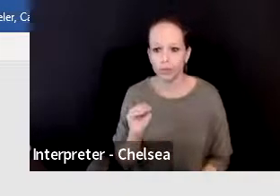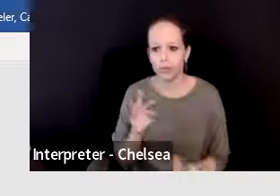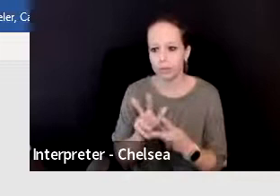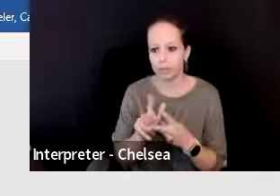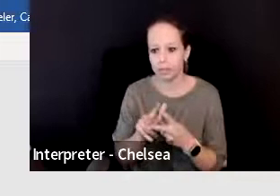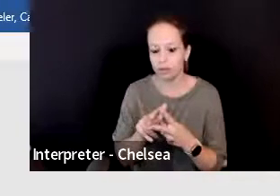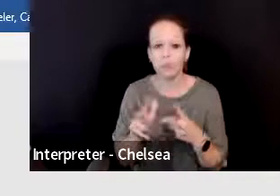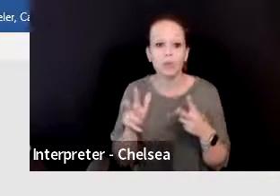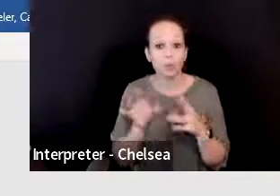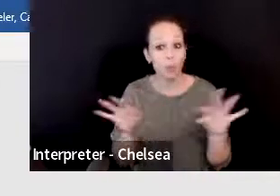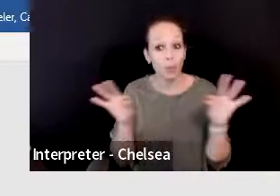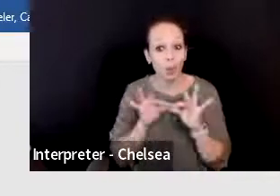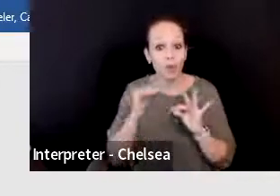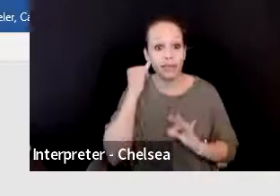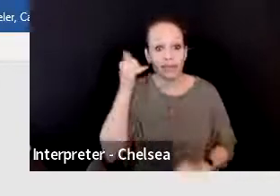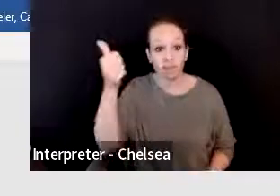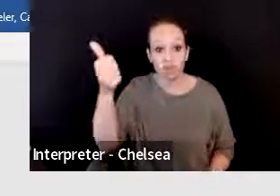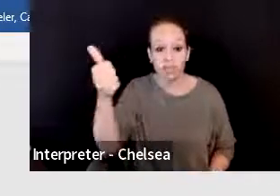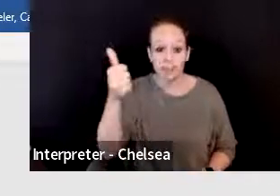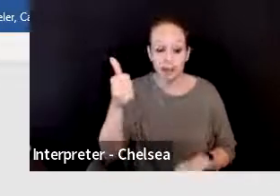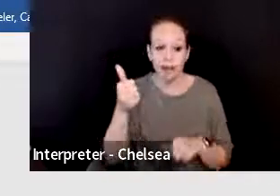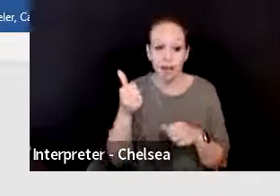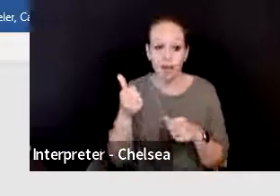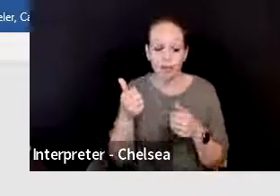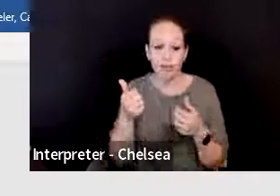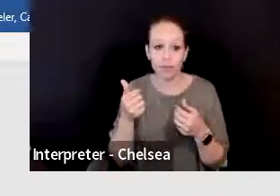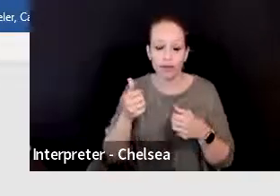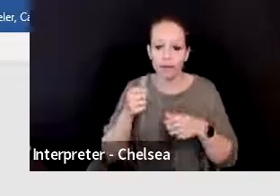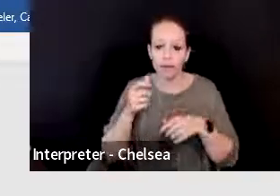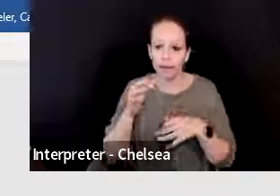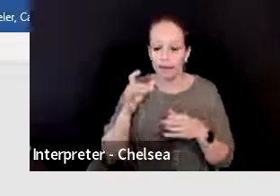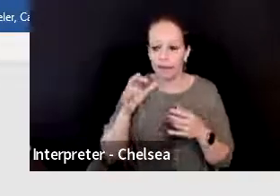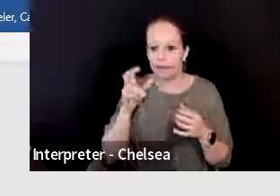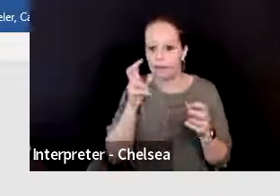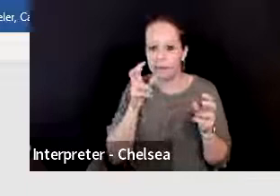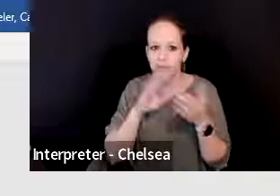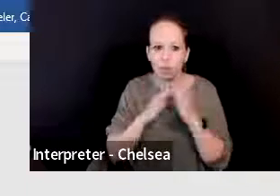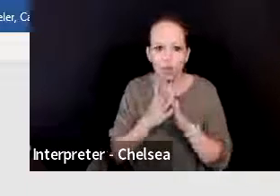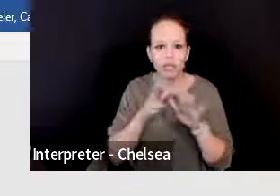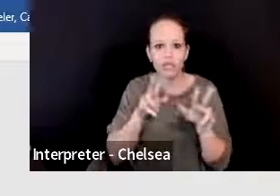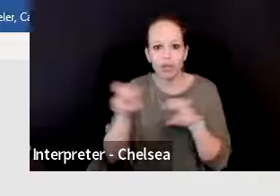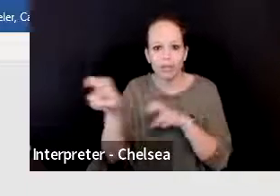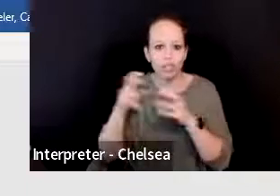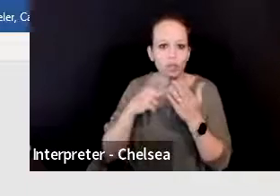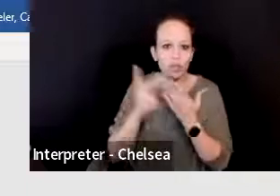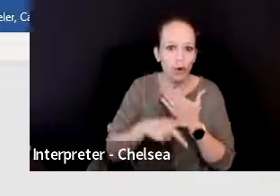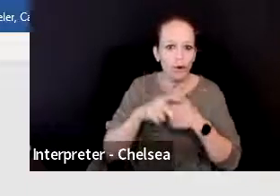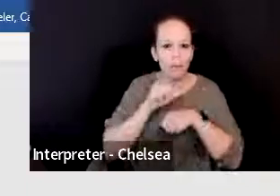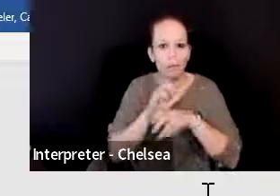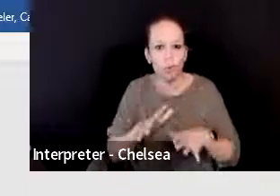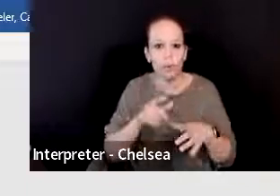you are a community work transition program employment specialist, or if you are the employment specialist through a supported employment